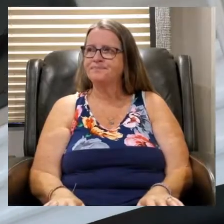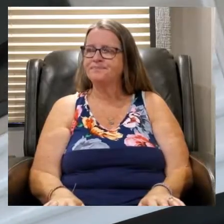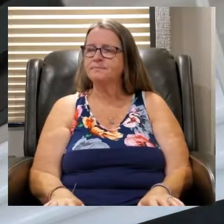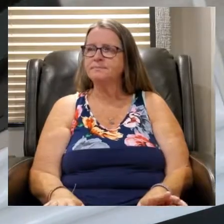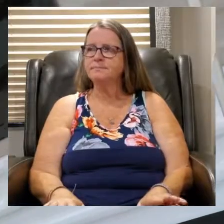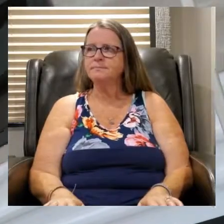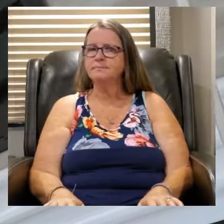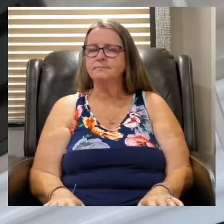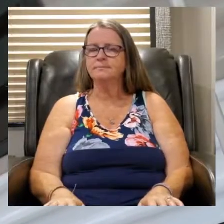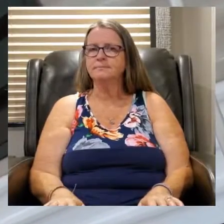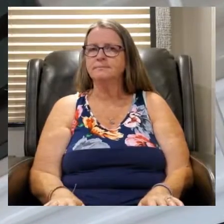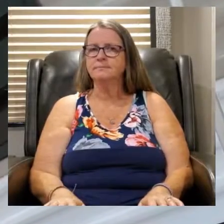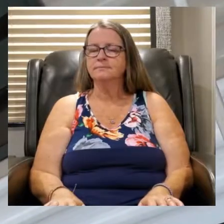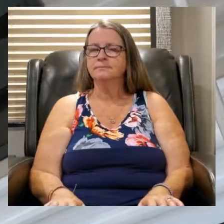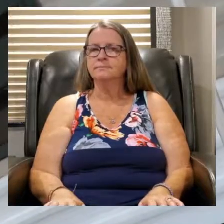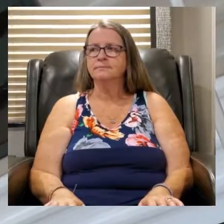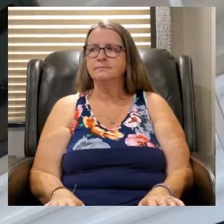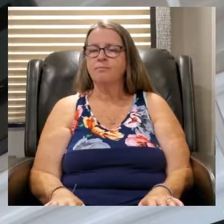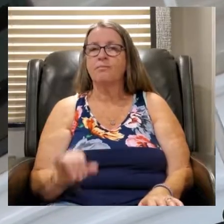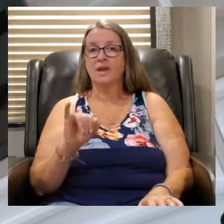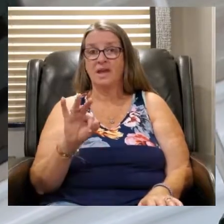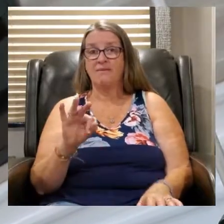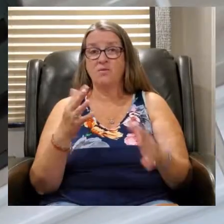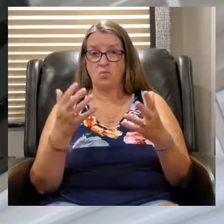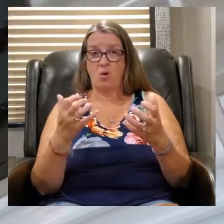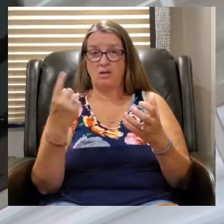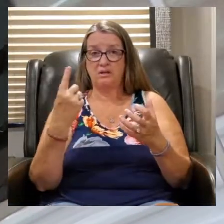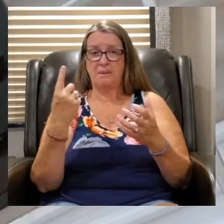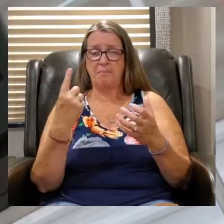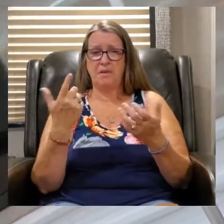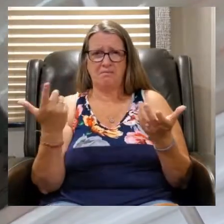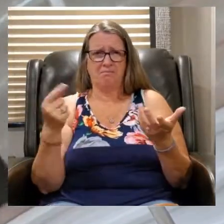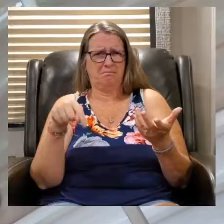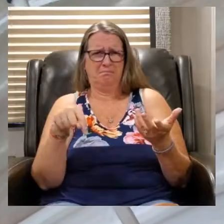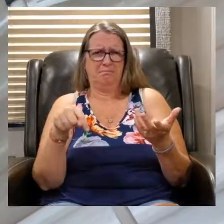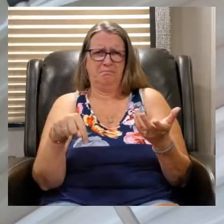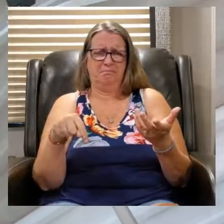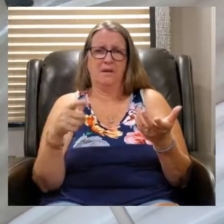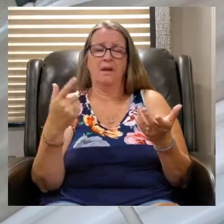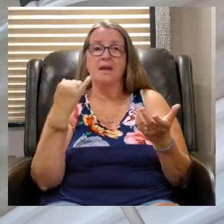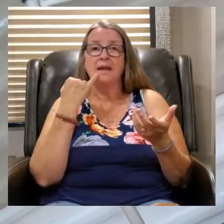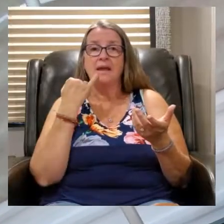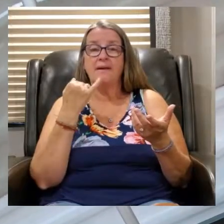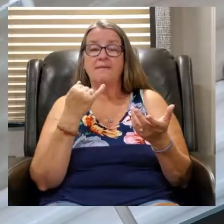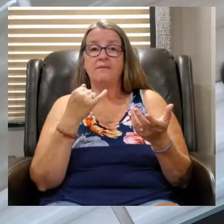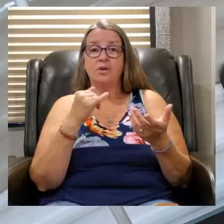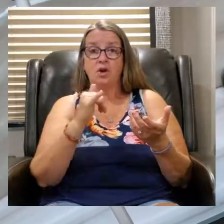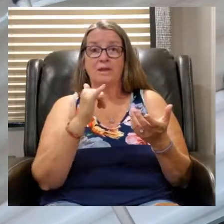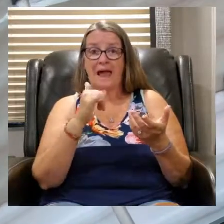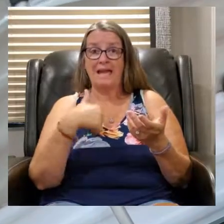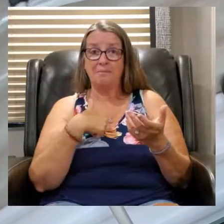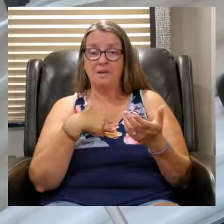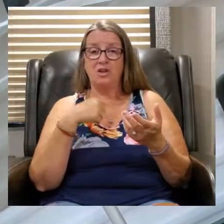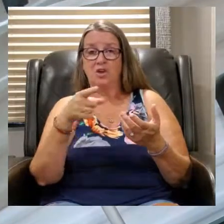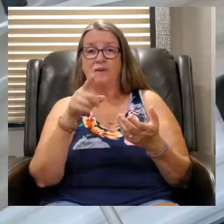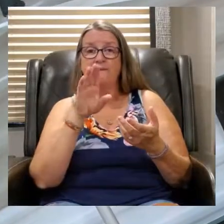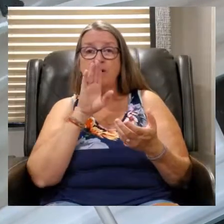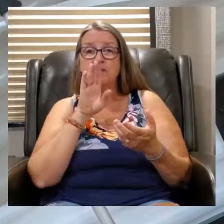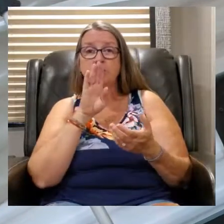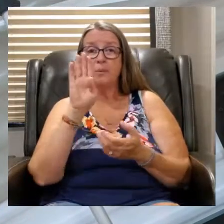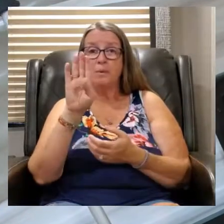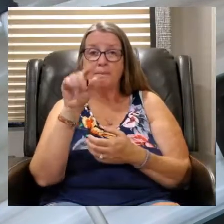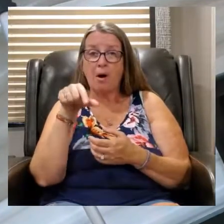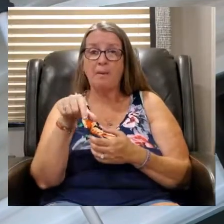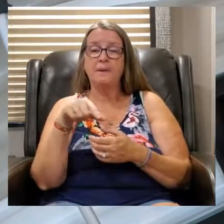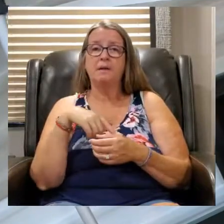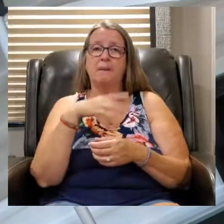that. But you got to, if you're looking for something, you got to get one of these. If you're like me, that you've been